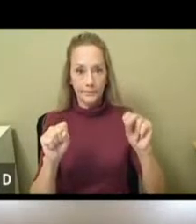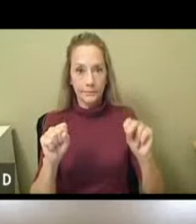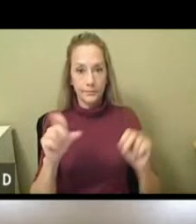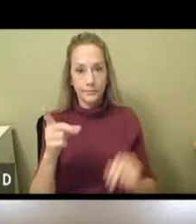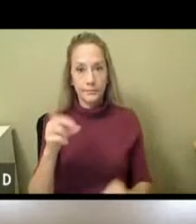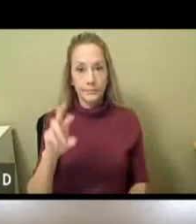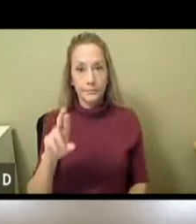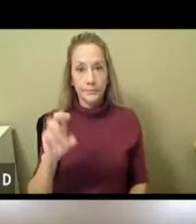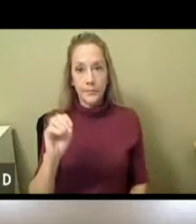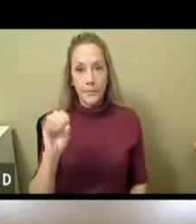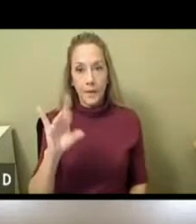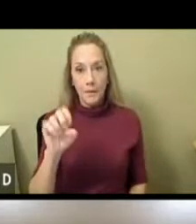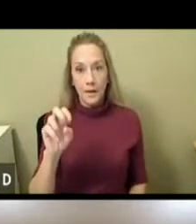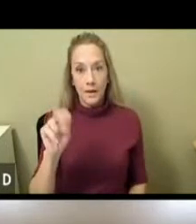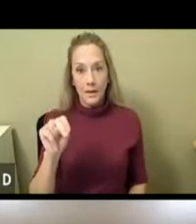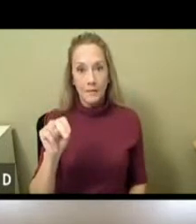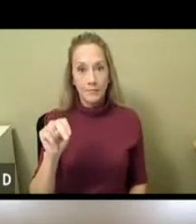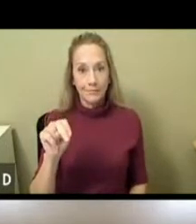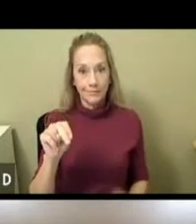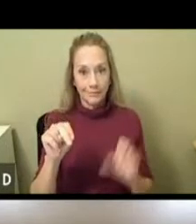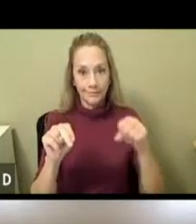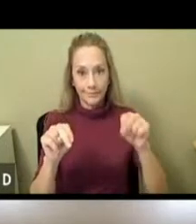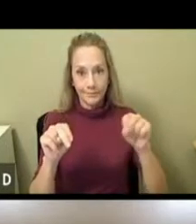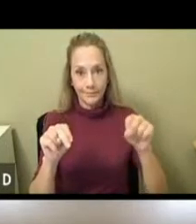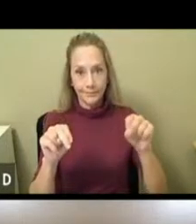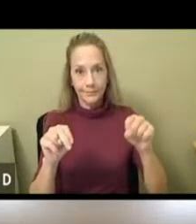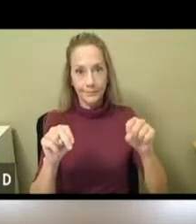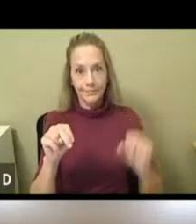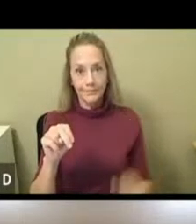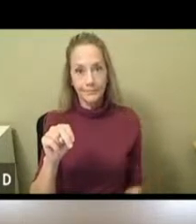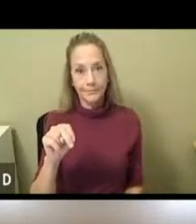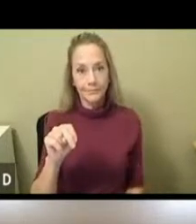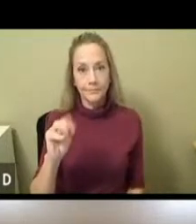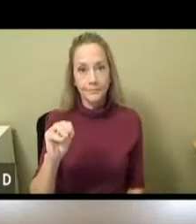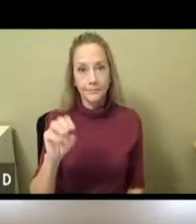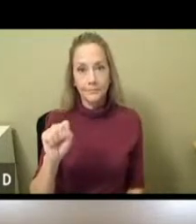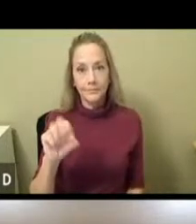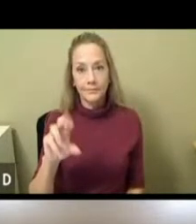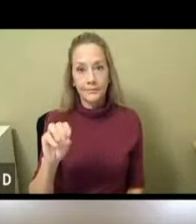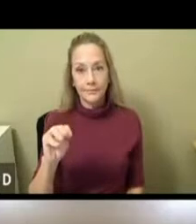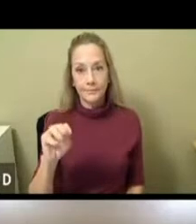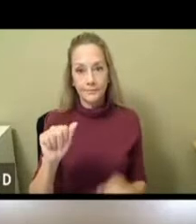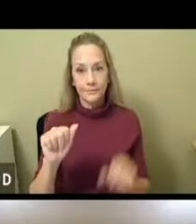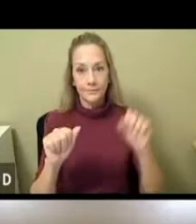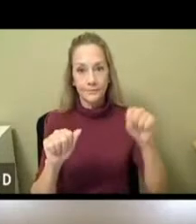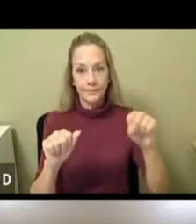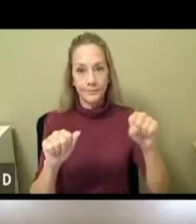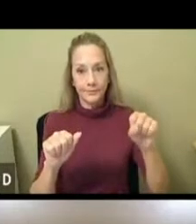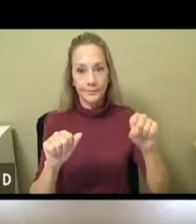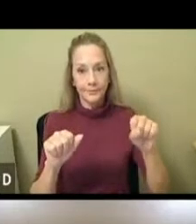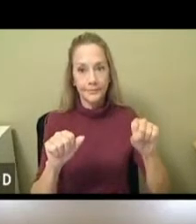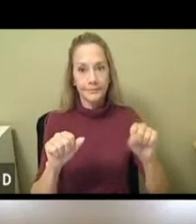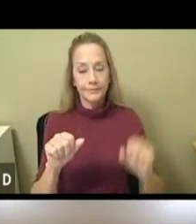Dr. O'Brien? Yes. Ms. Roma? Yes.